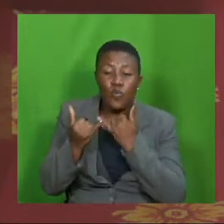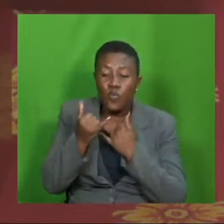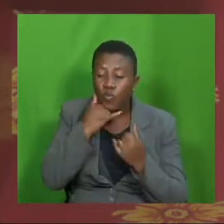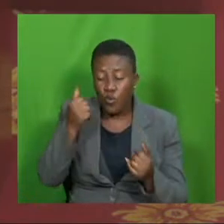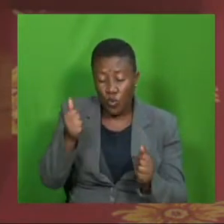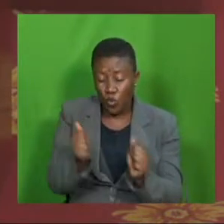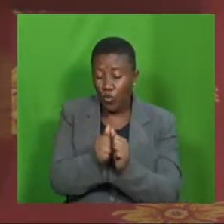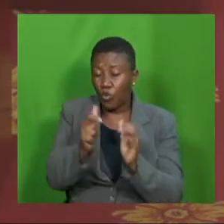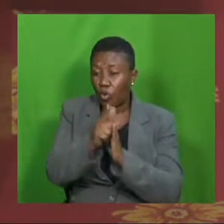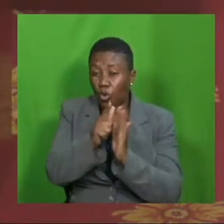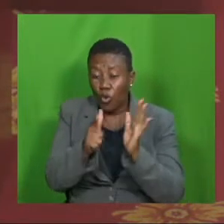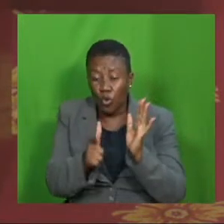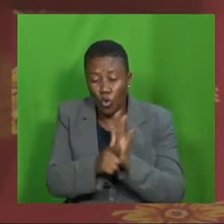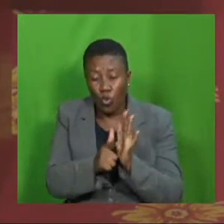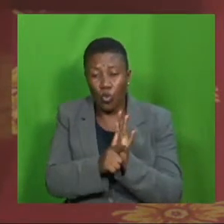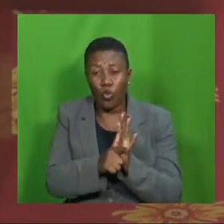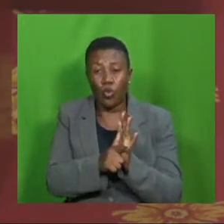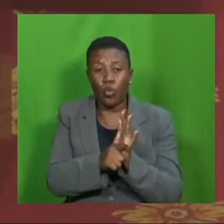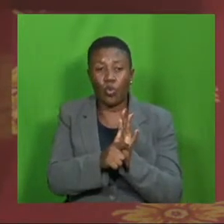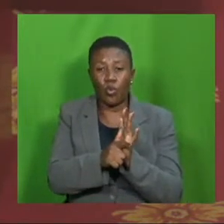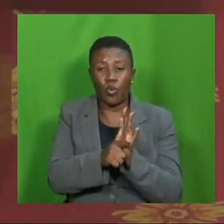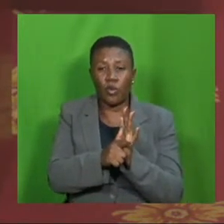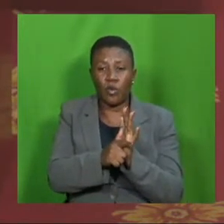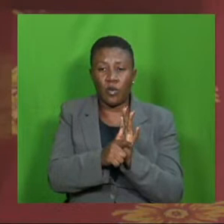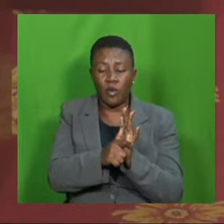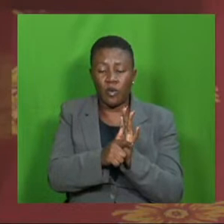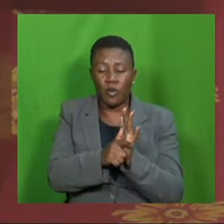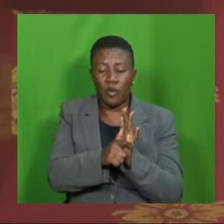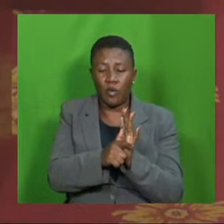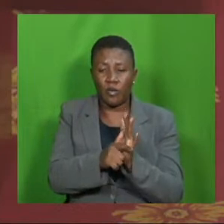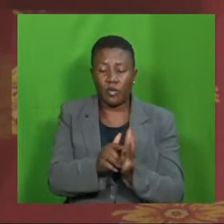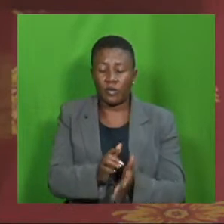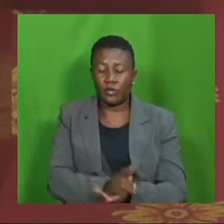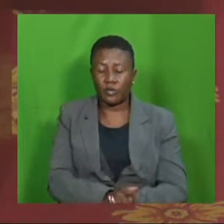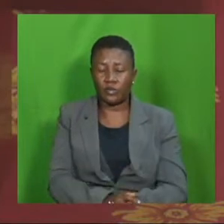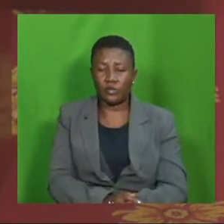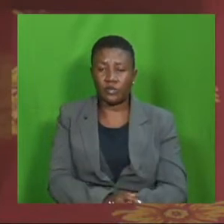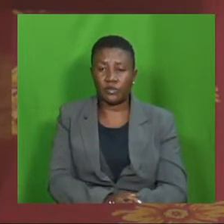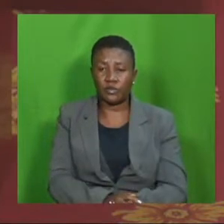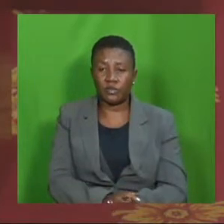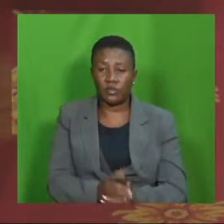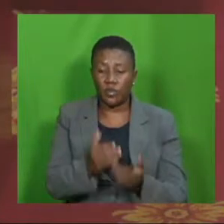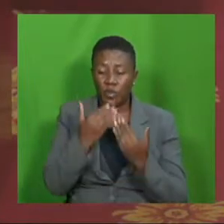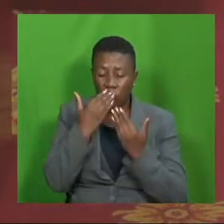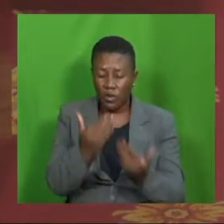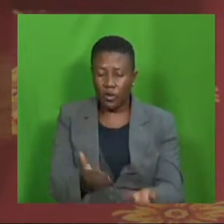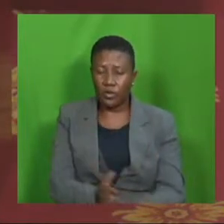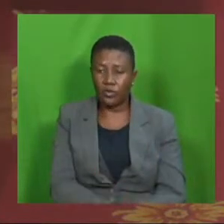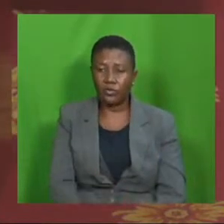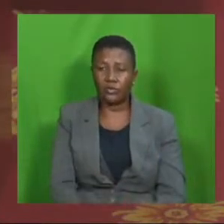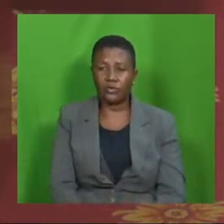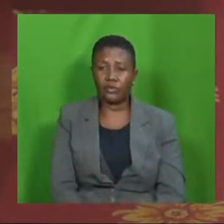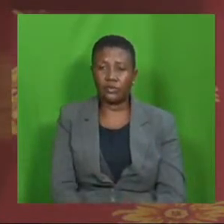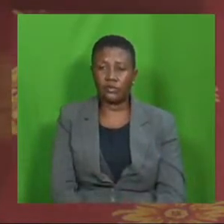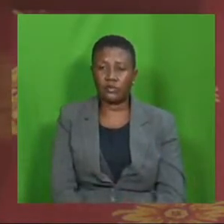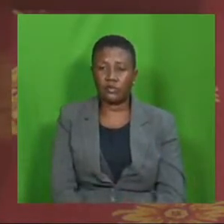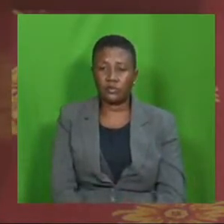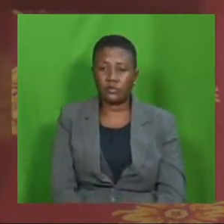under the out-of-court settlement committee. Thank you, Mr. Speaker.